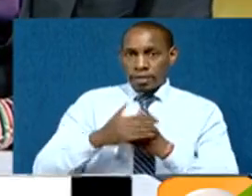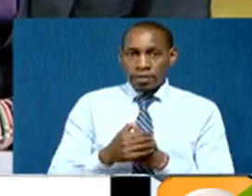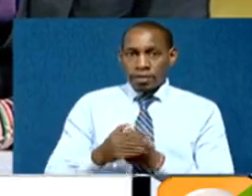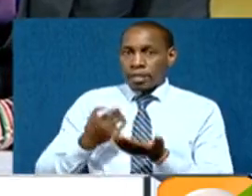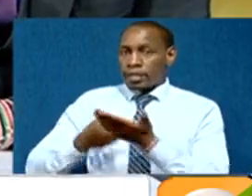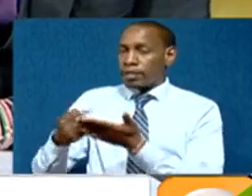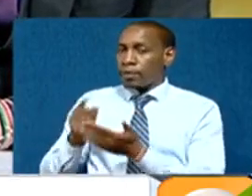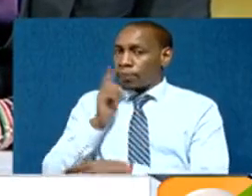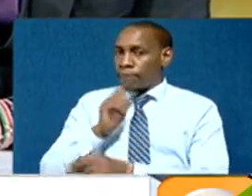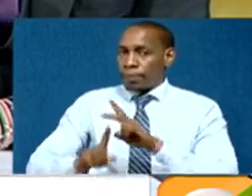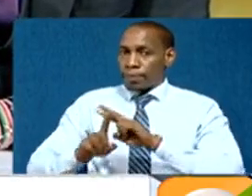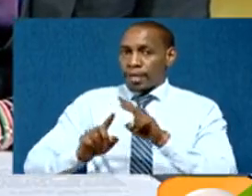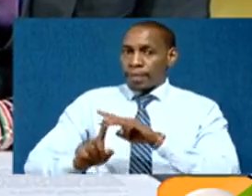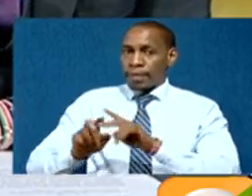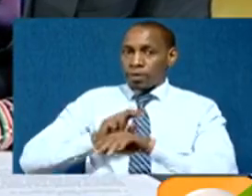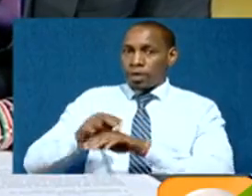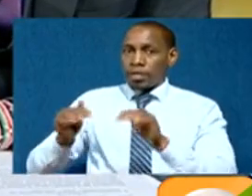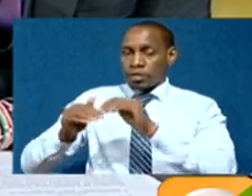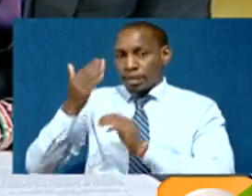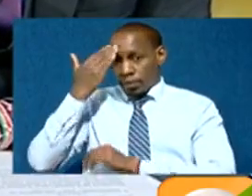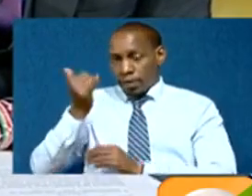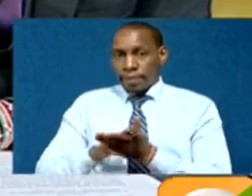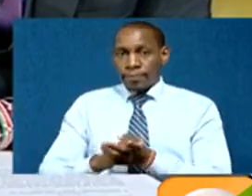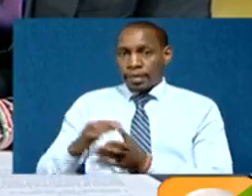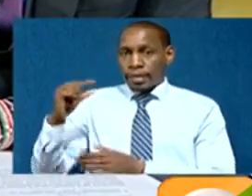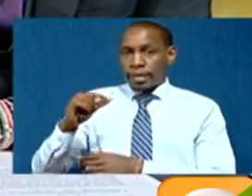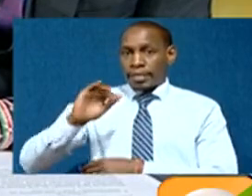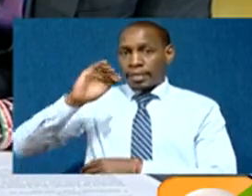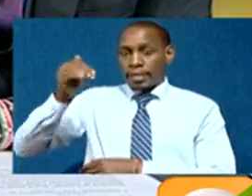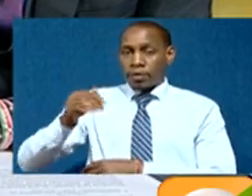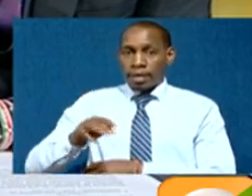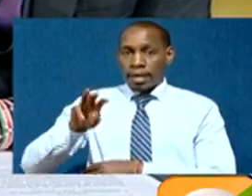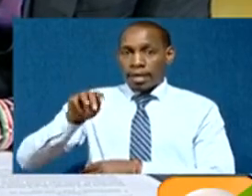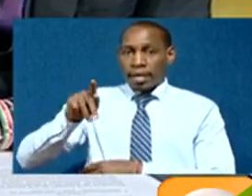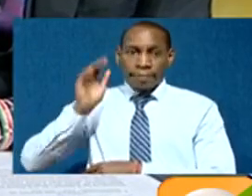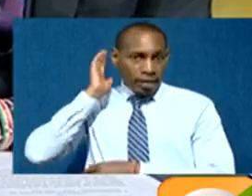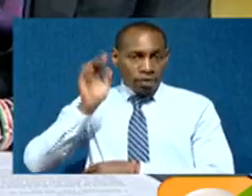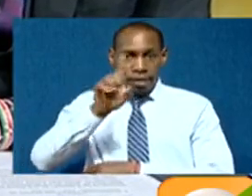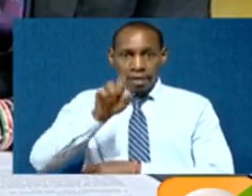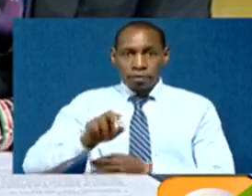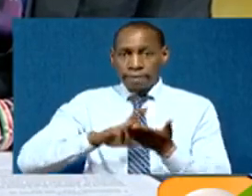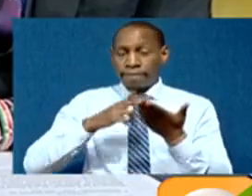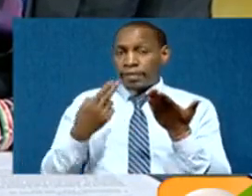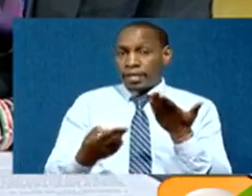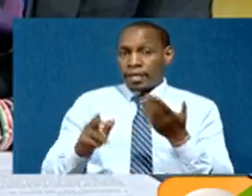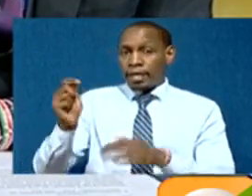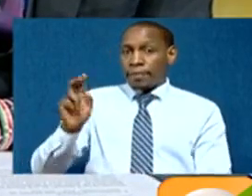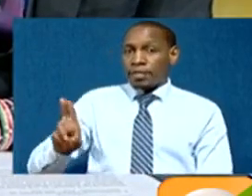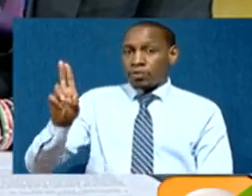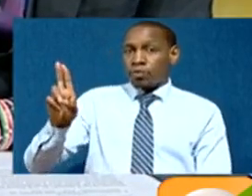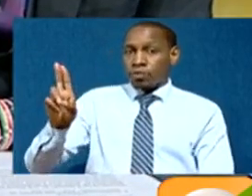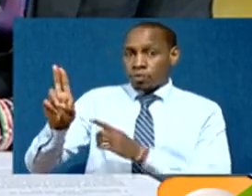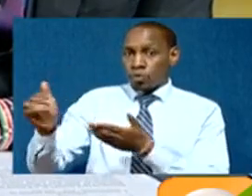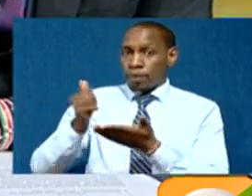heated debate ensued at the National Assembly as Garissa Town Member of Parliament Aden Duale questioned the failure by President